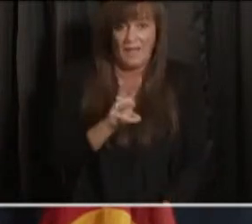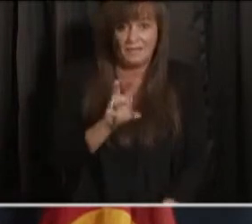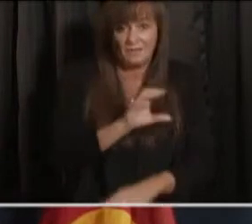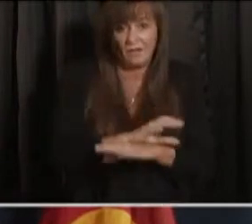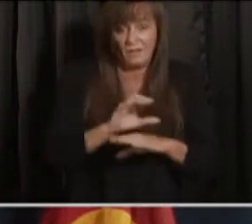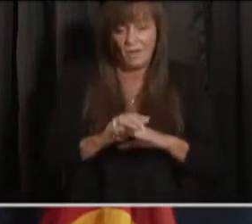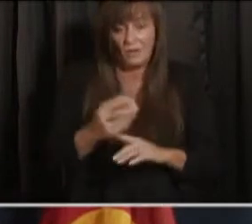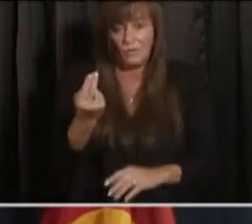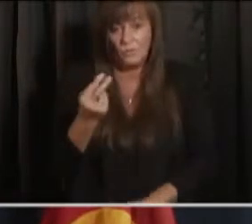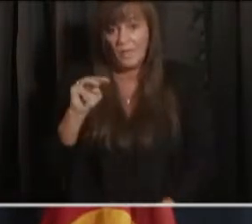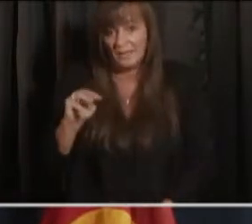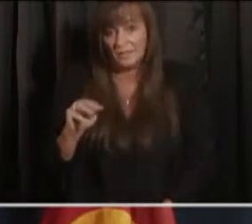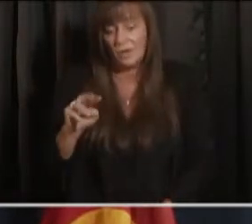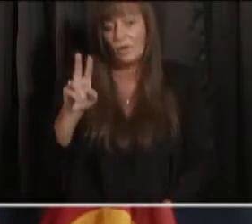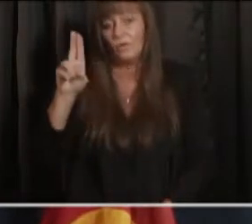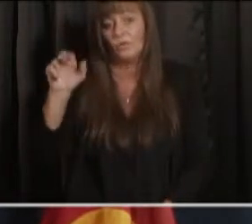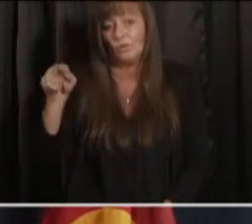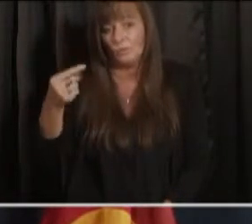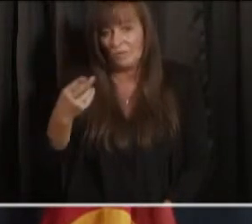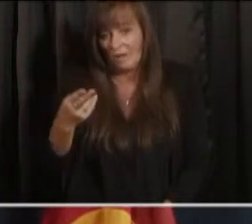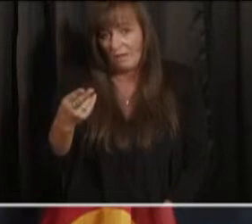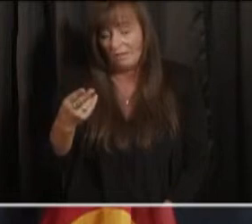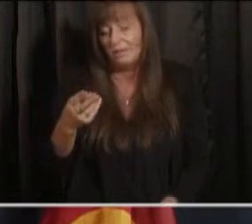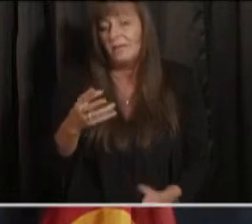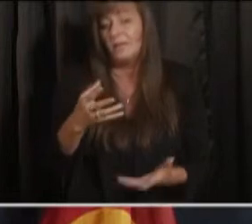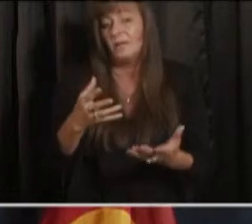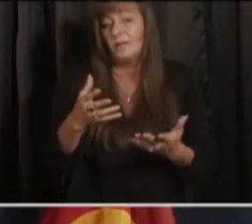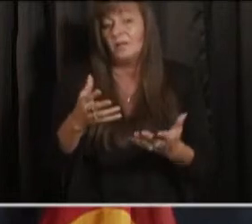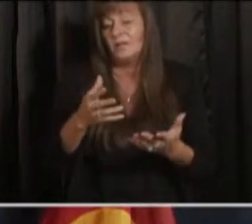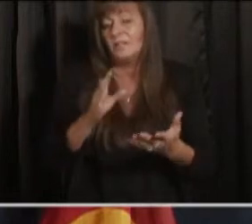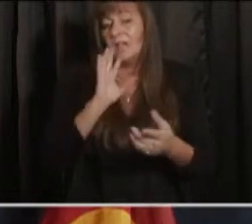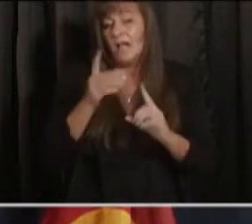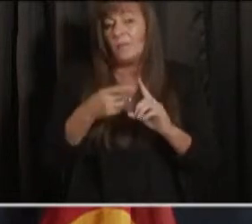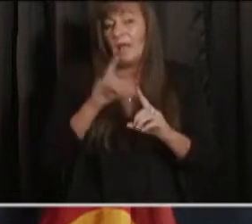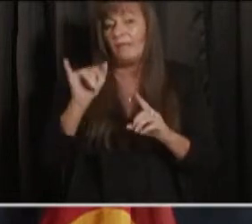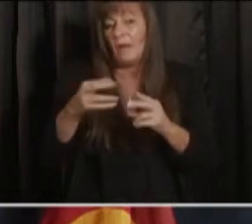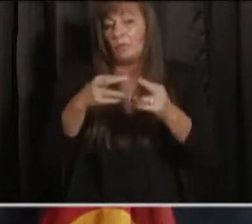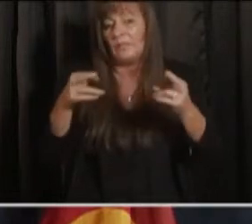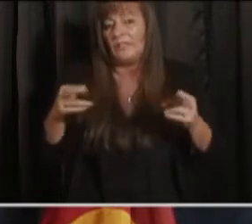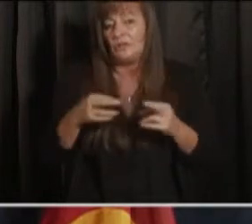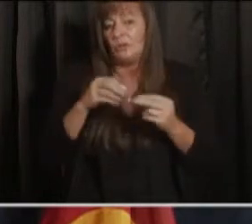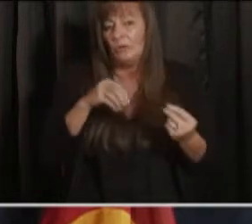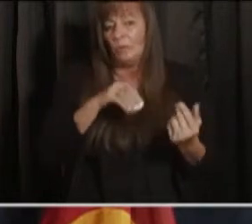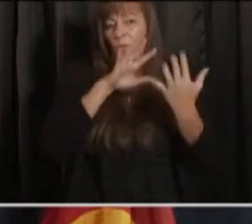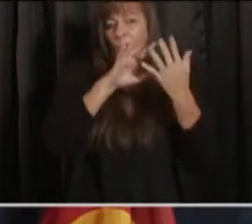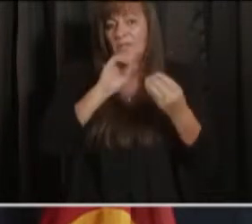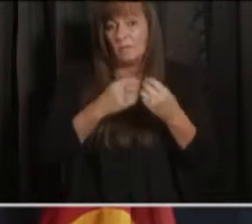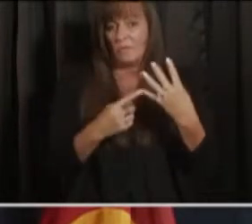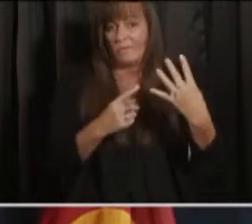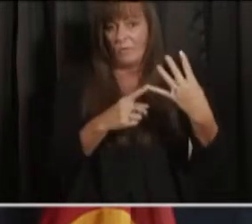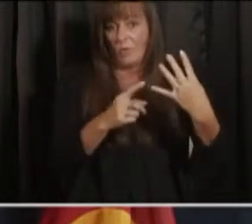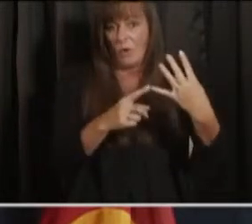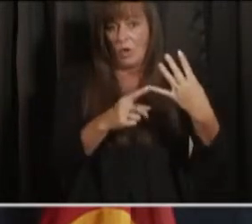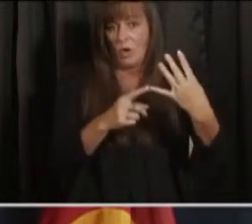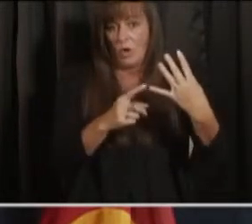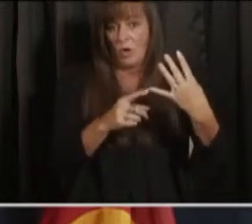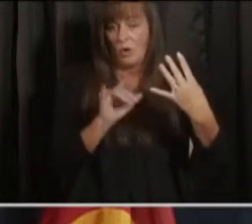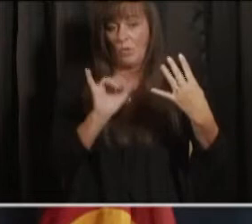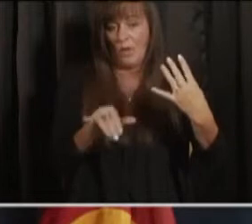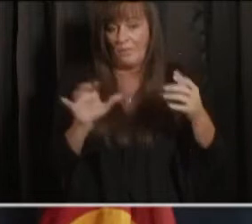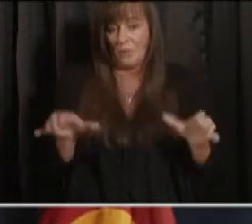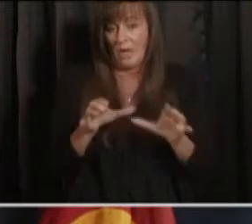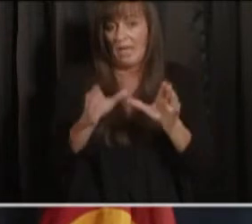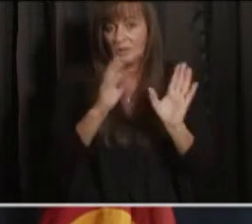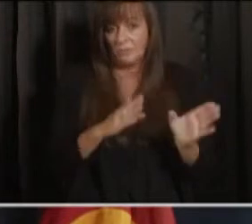Mexico and Utah. I want you to talk a little bit about that regional approach, and I'm looking at number 4 in particular of one of the